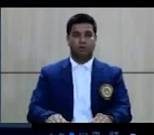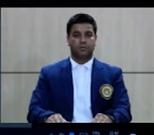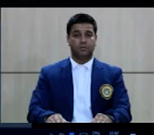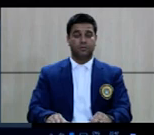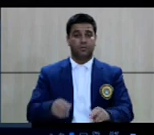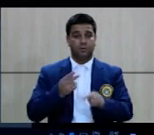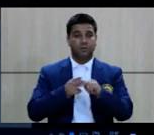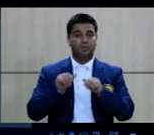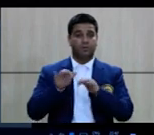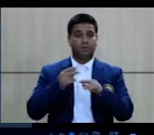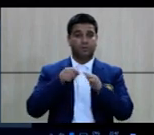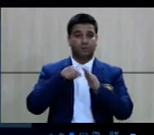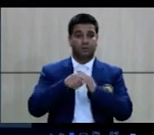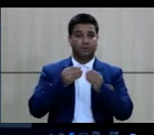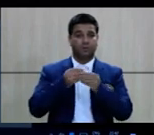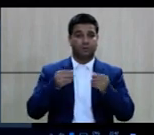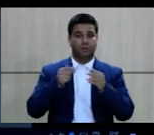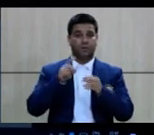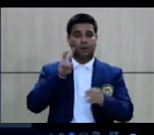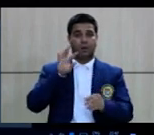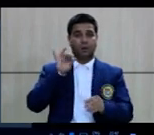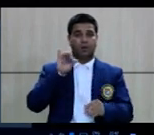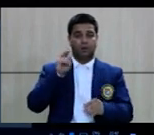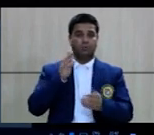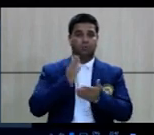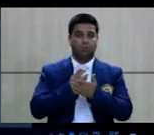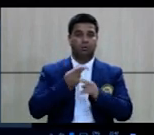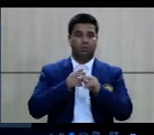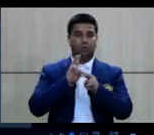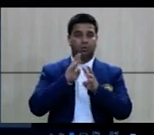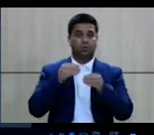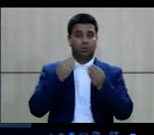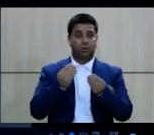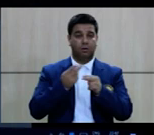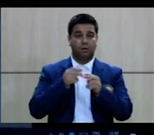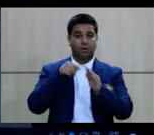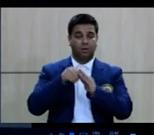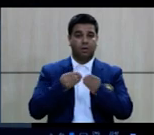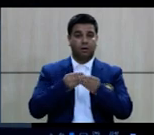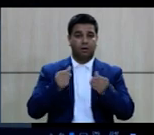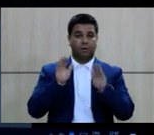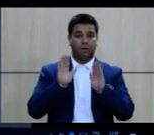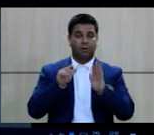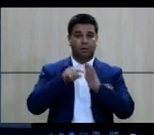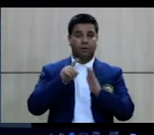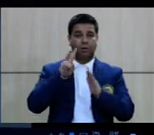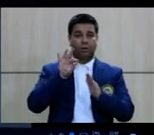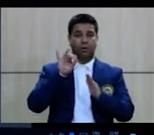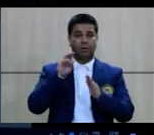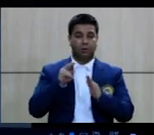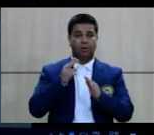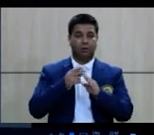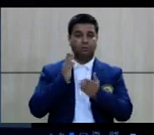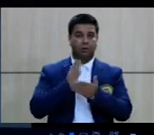Bu jarayon eritmada xlorid ionlari borligidan dalolat beradi. Biz bu eritmada faqatgina xlorid ionlari